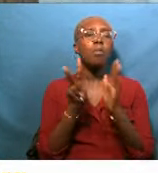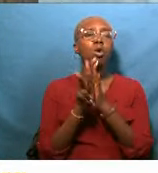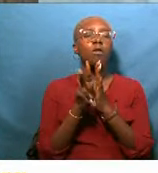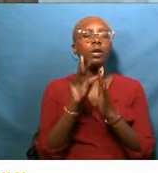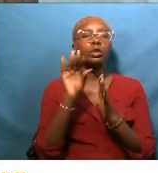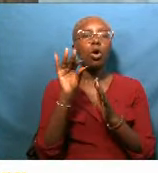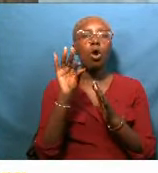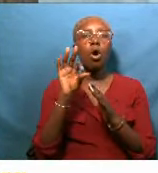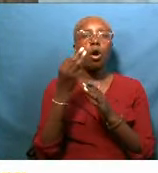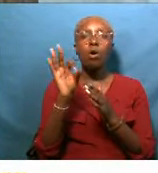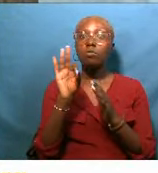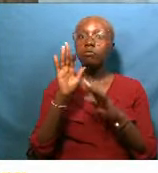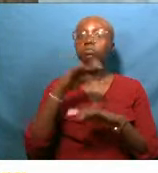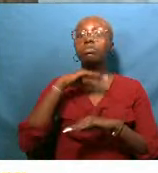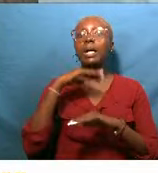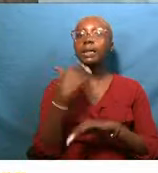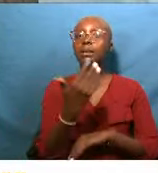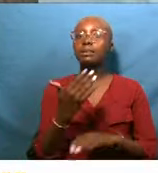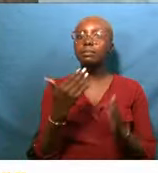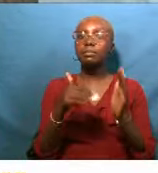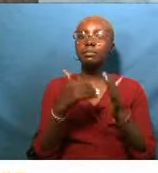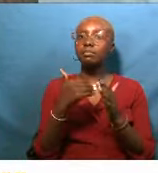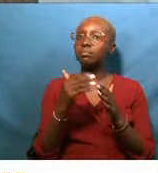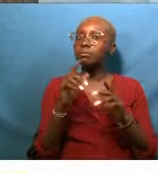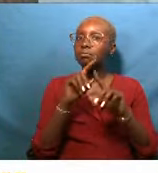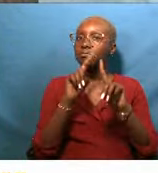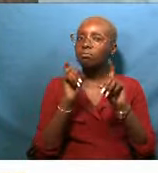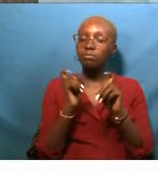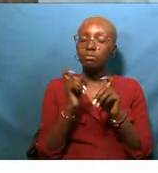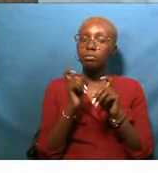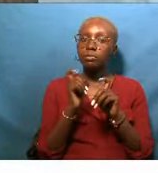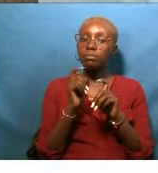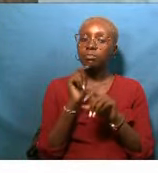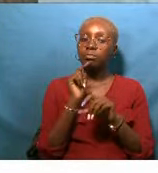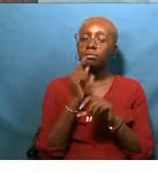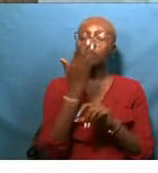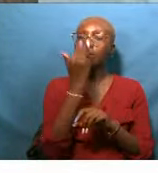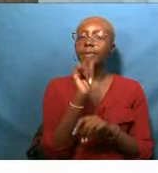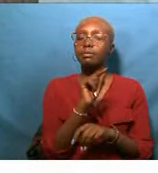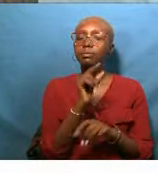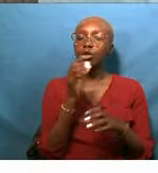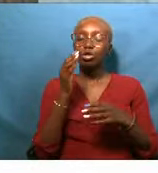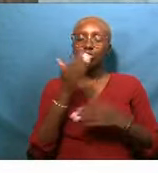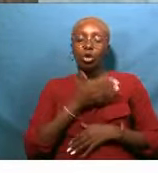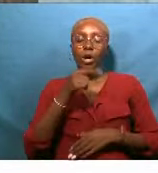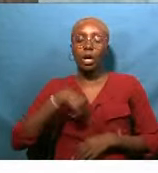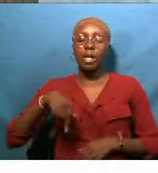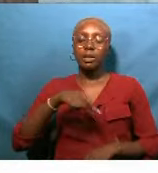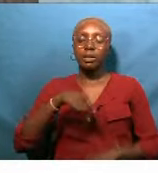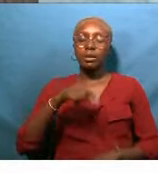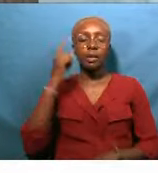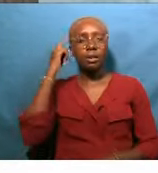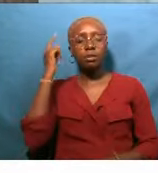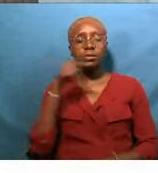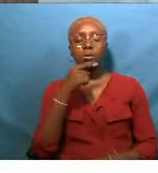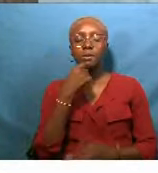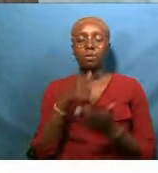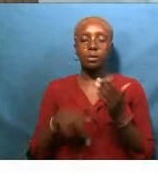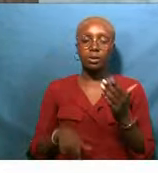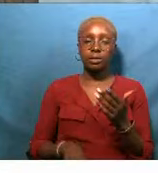saying? Then he caught us by surprise, and we are all like, what does he want to tell